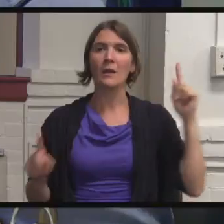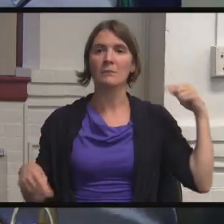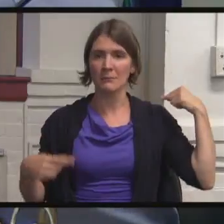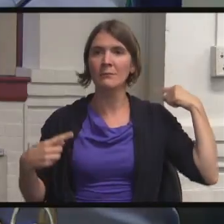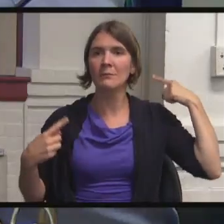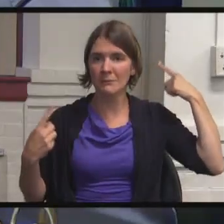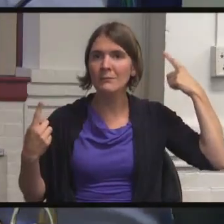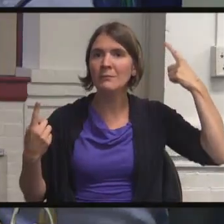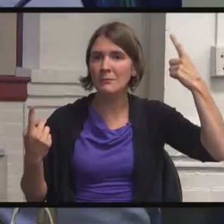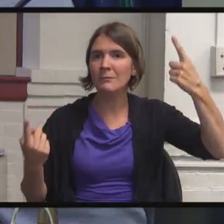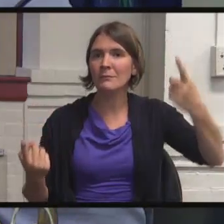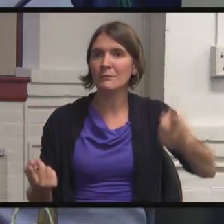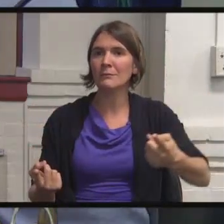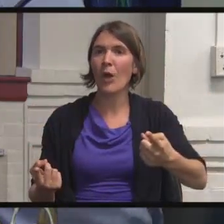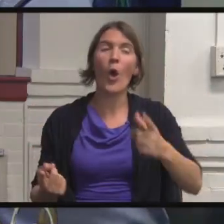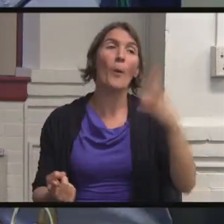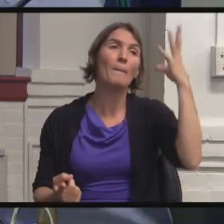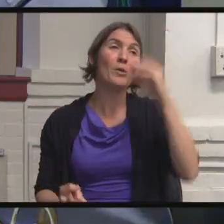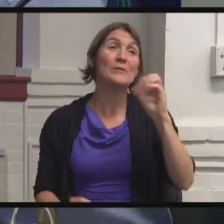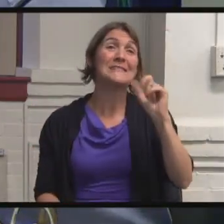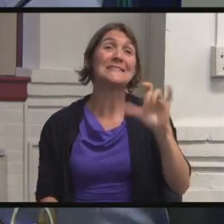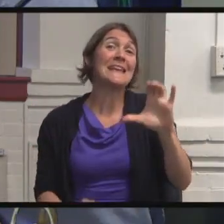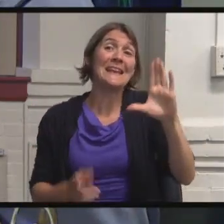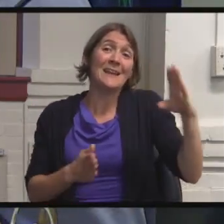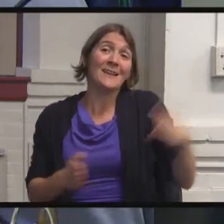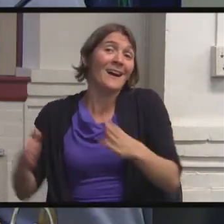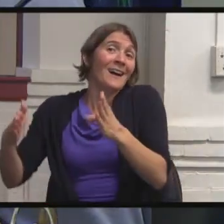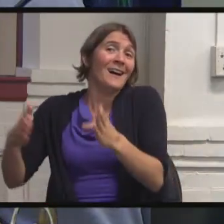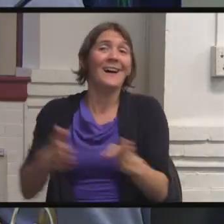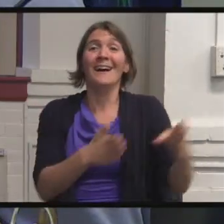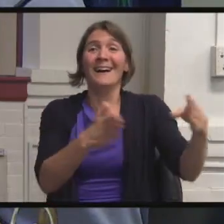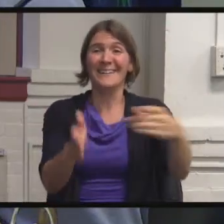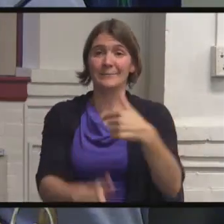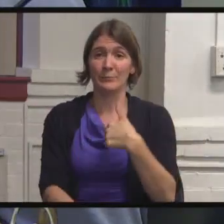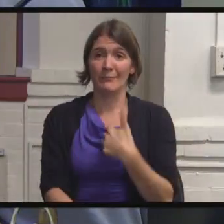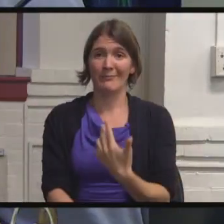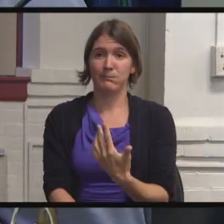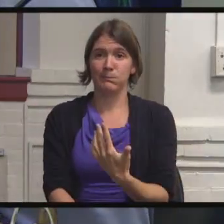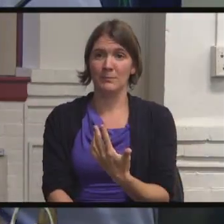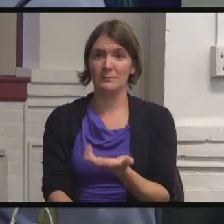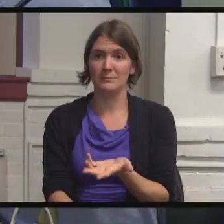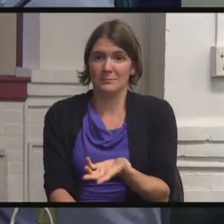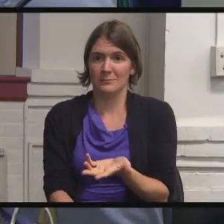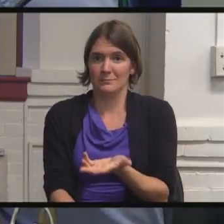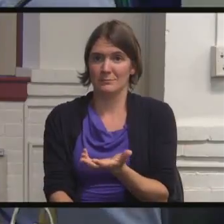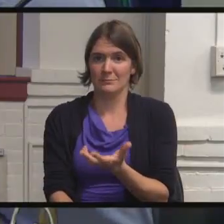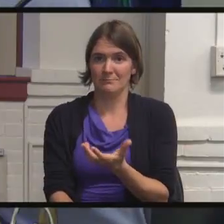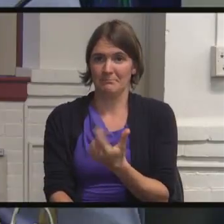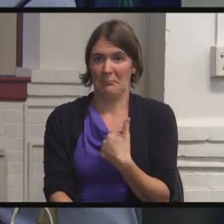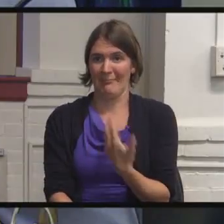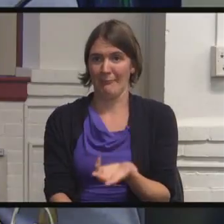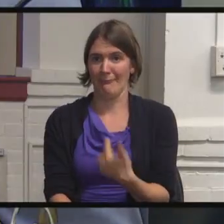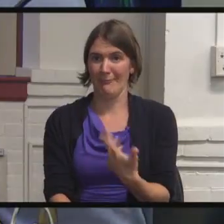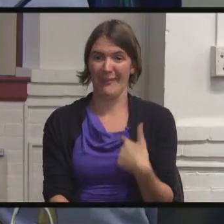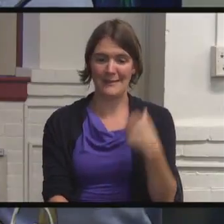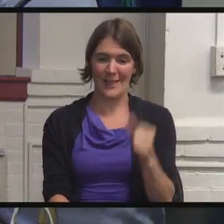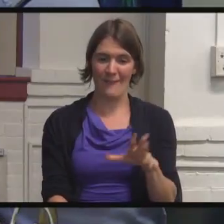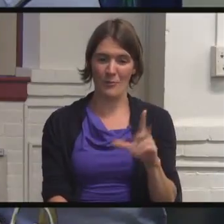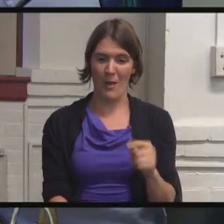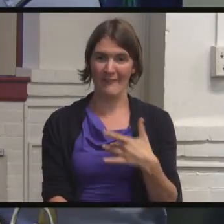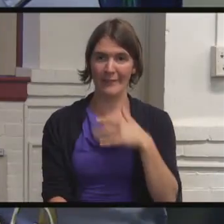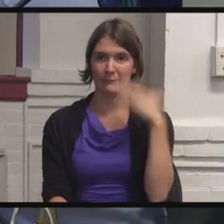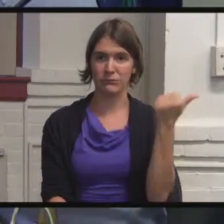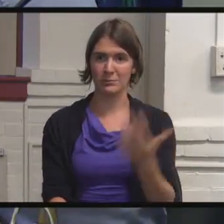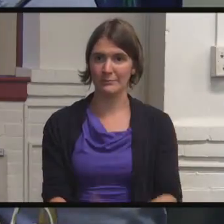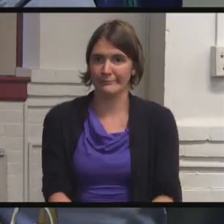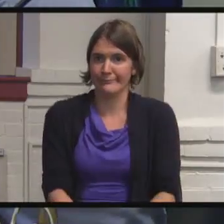over the years as being this scenic corridor. I don't get it. I don't know. Maybe I've been in Southern Vermont too long.